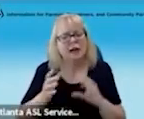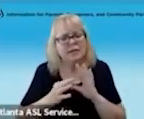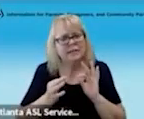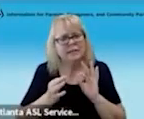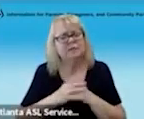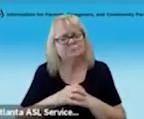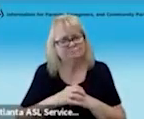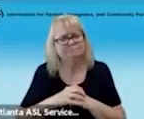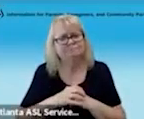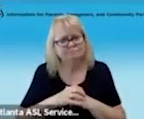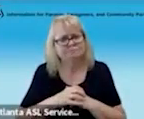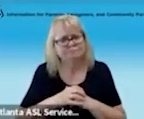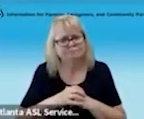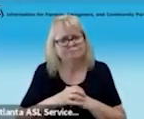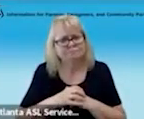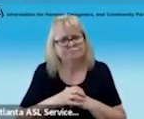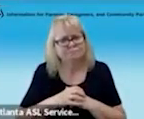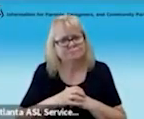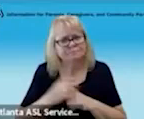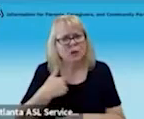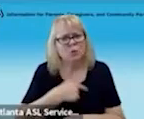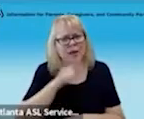in children within the Indian Health Service?